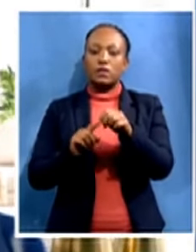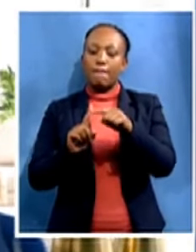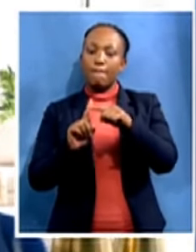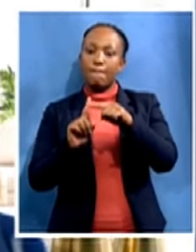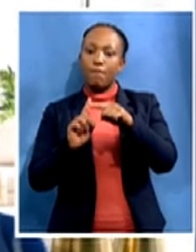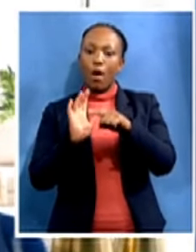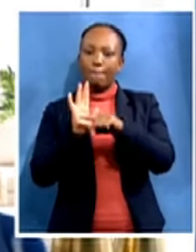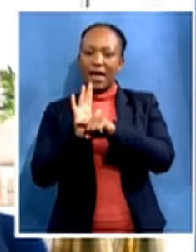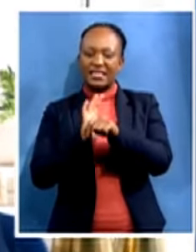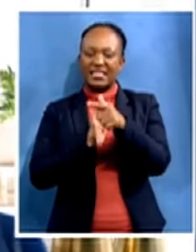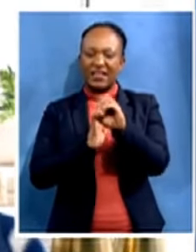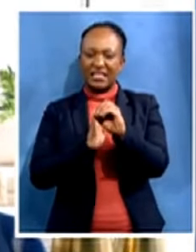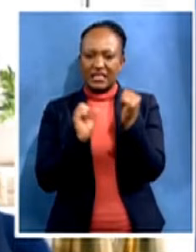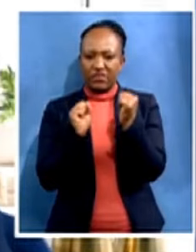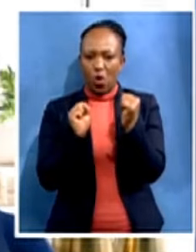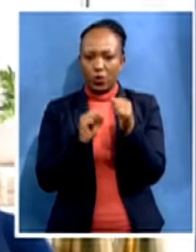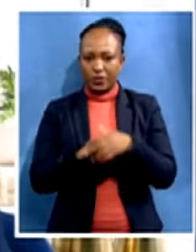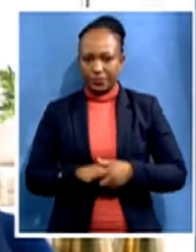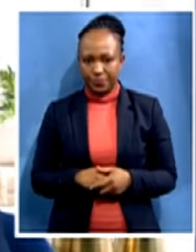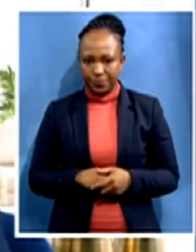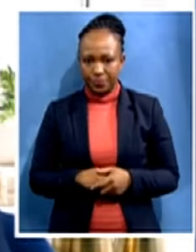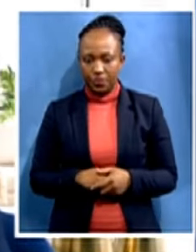spoke earlier about some vaccines still needing